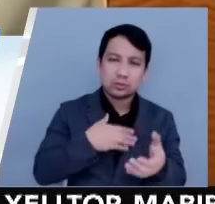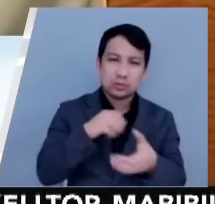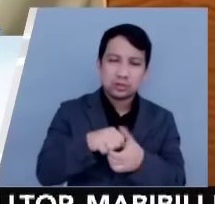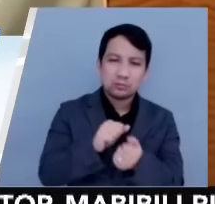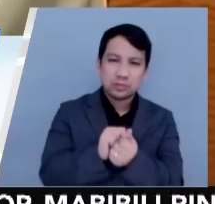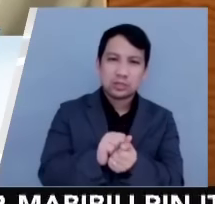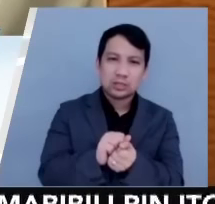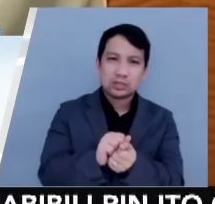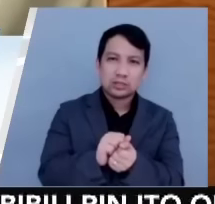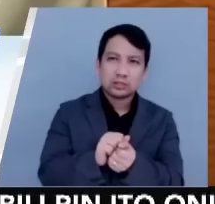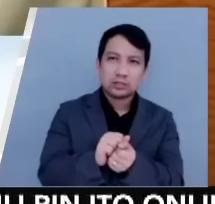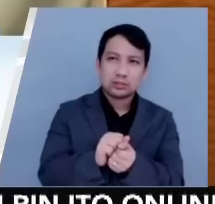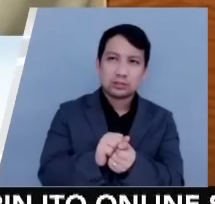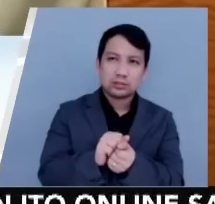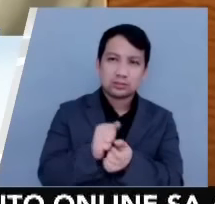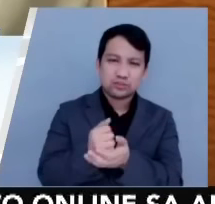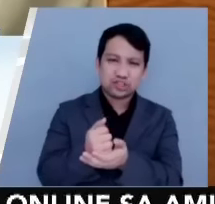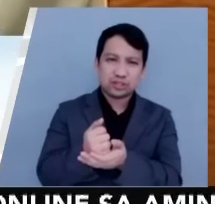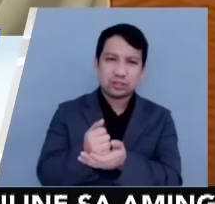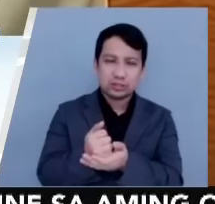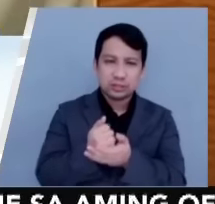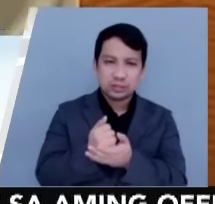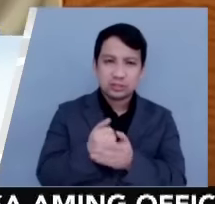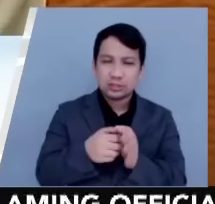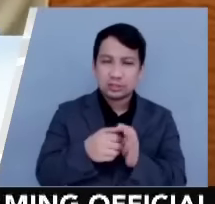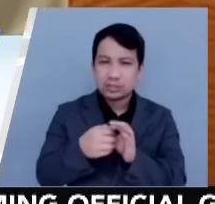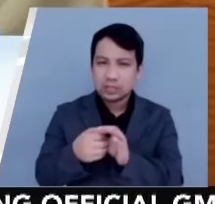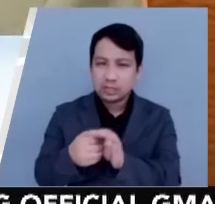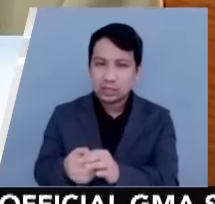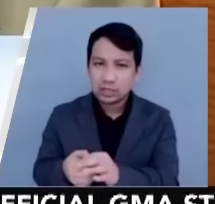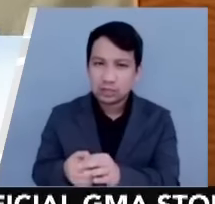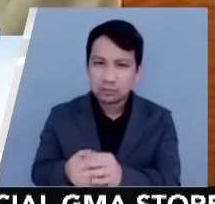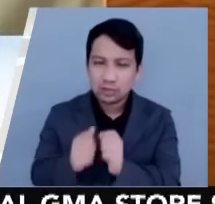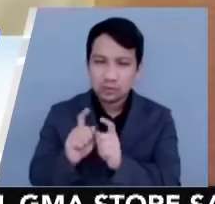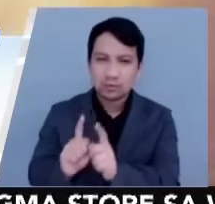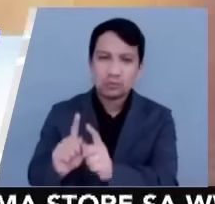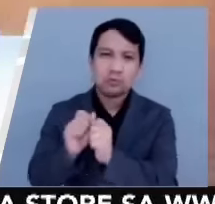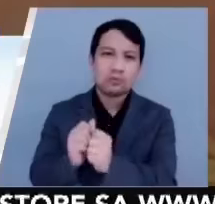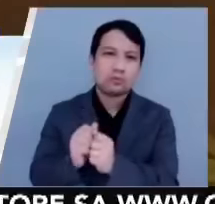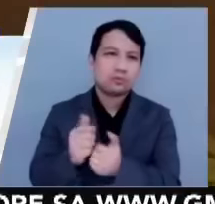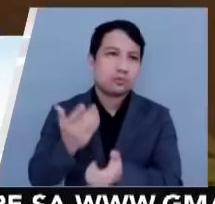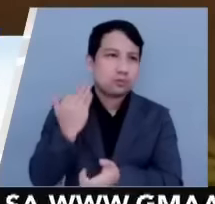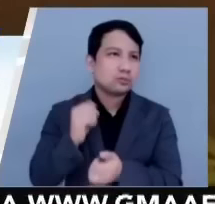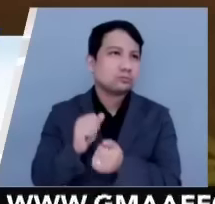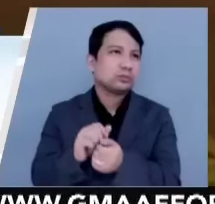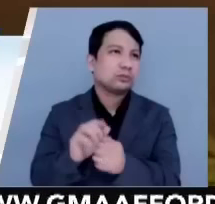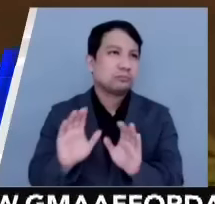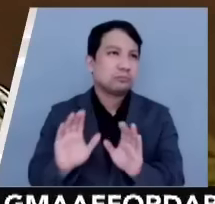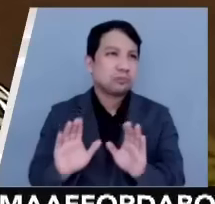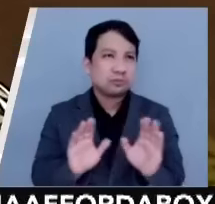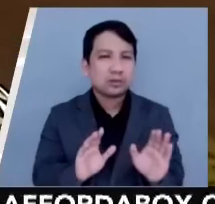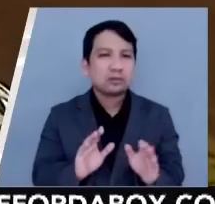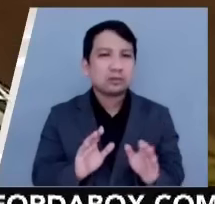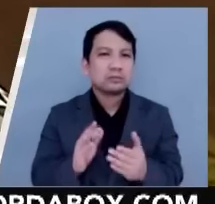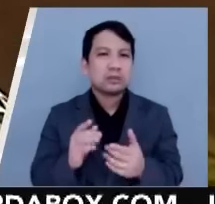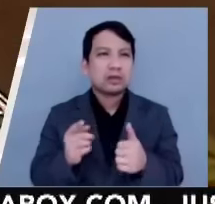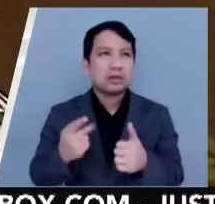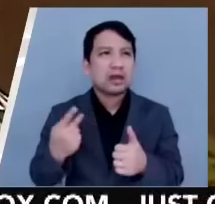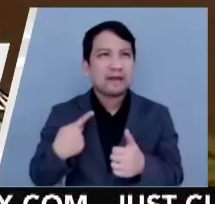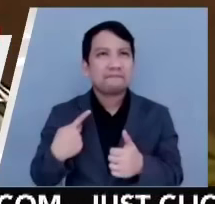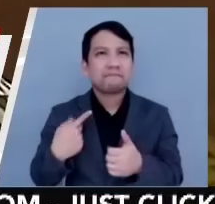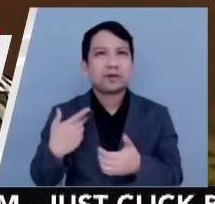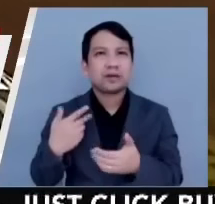So I love to work with them. It's really fun. Meron pang isang project na